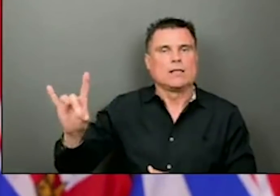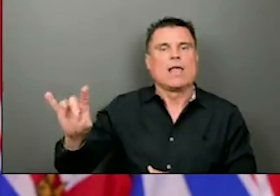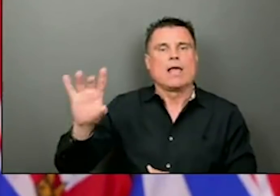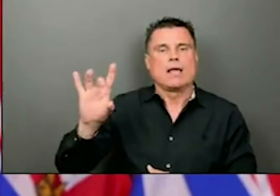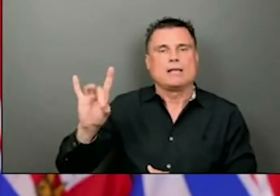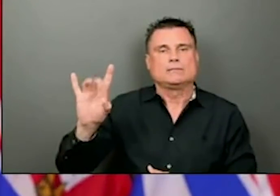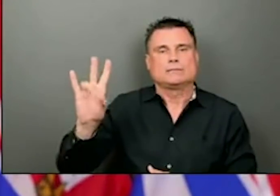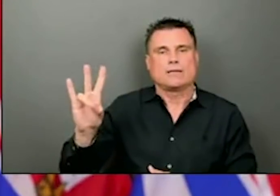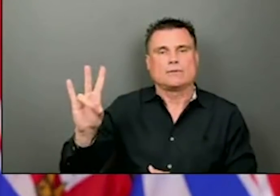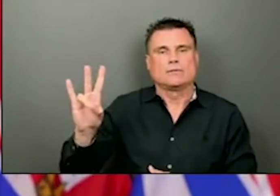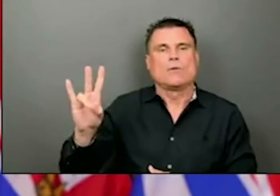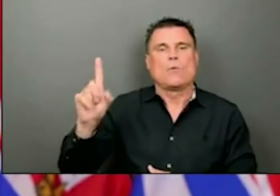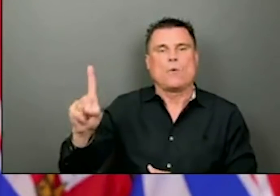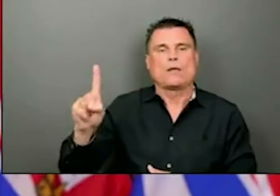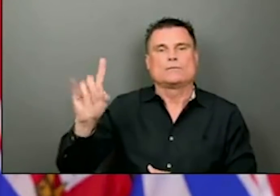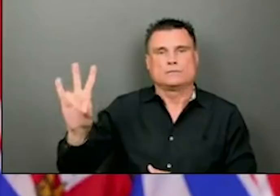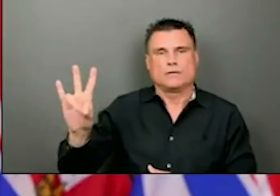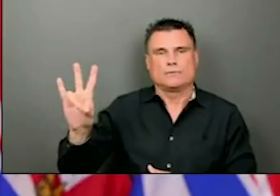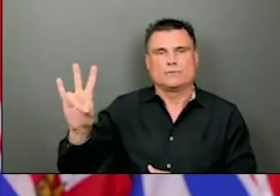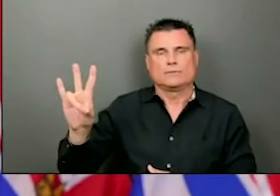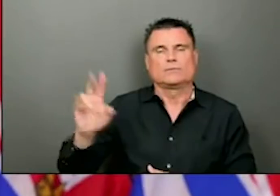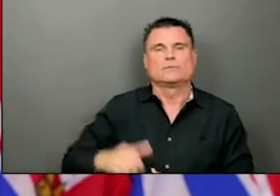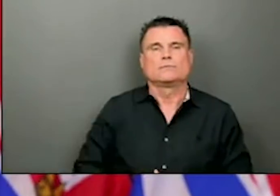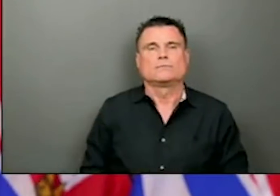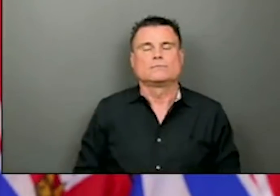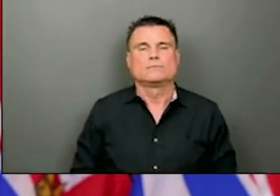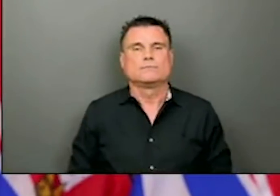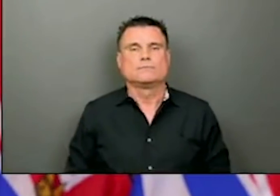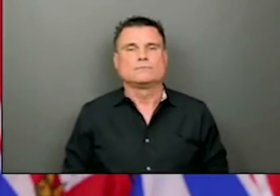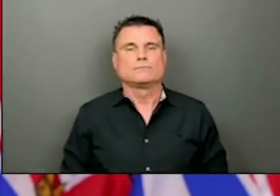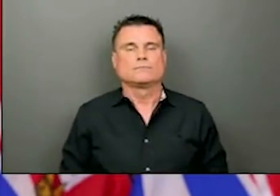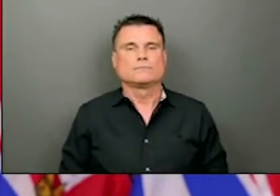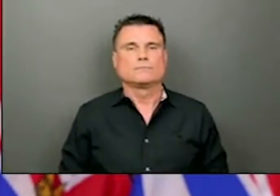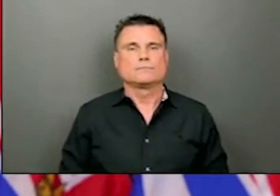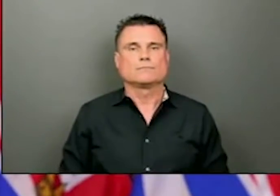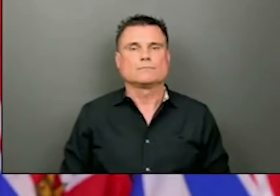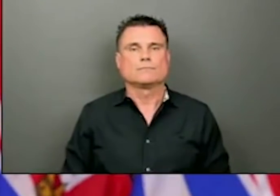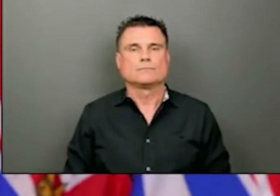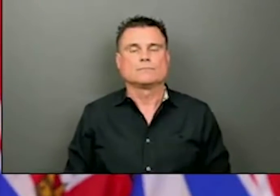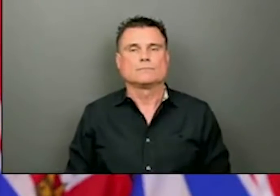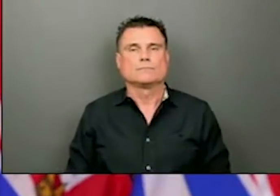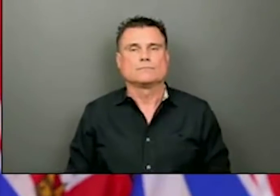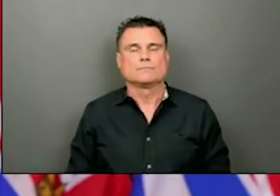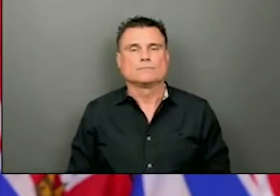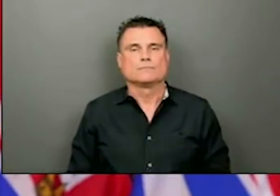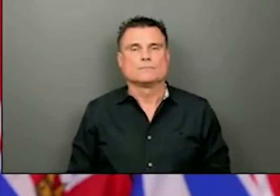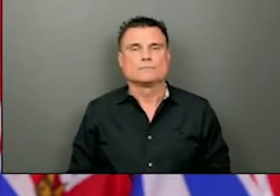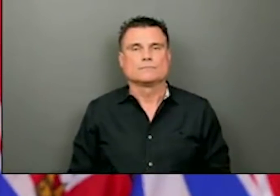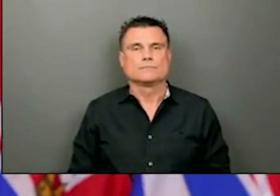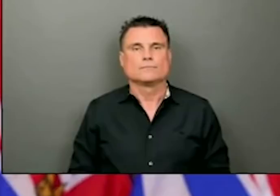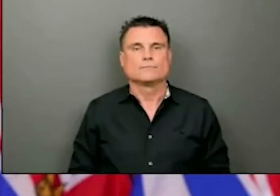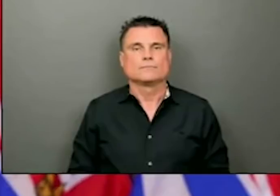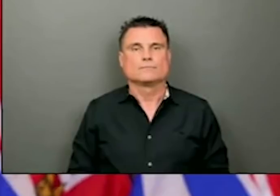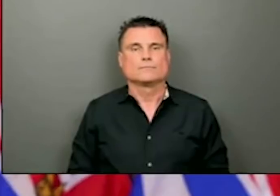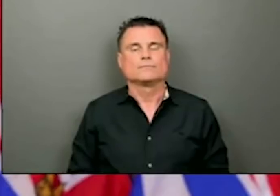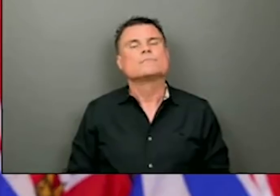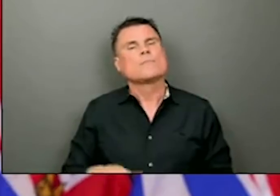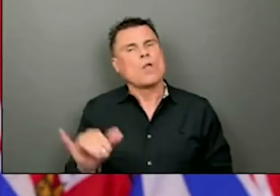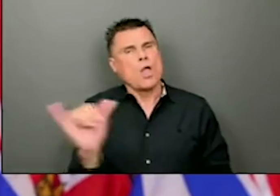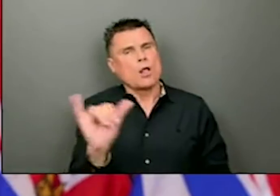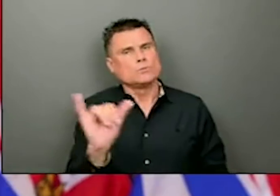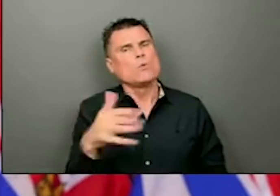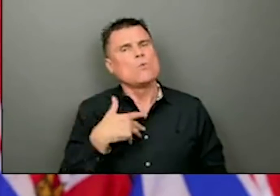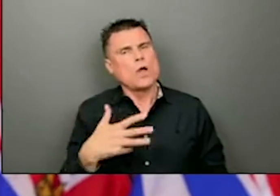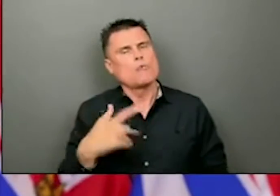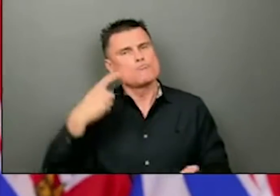8717. I'd like to start, as I normally do, by recognizing the 11 people who passed away related to COVID-19